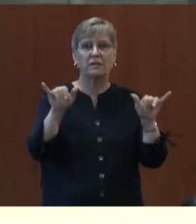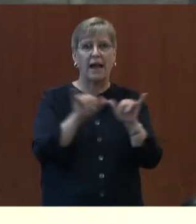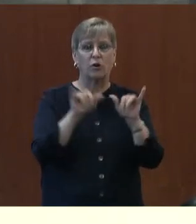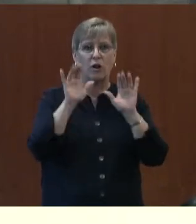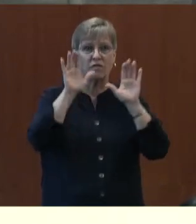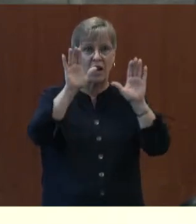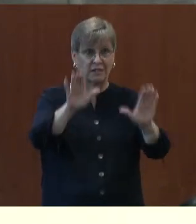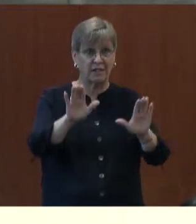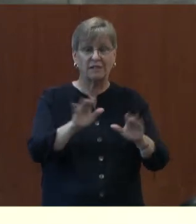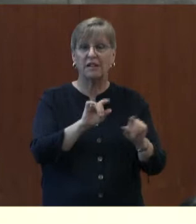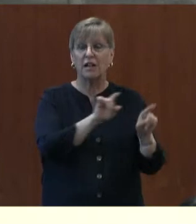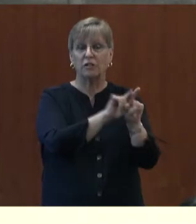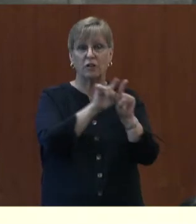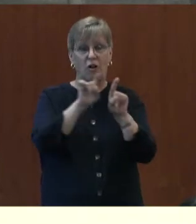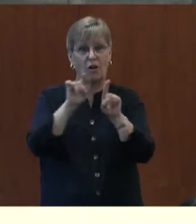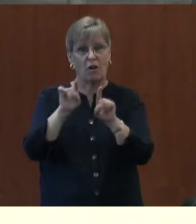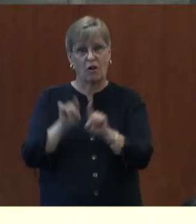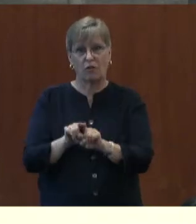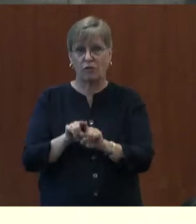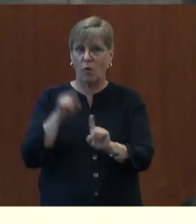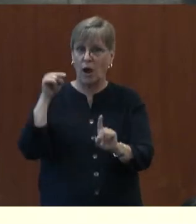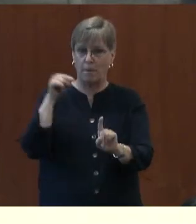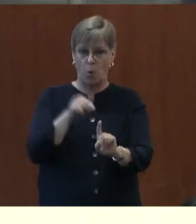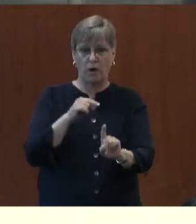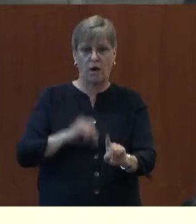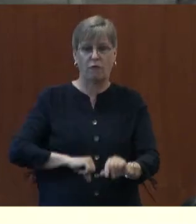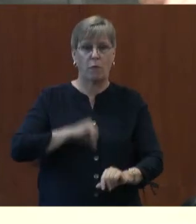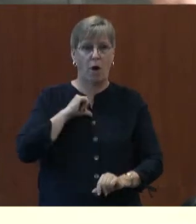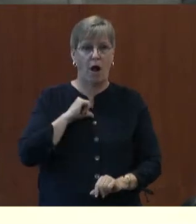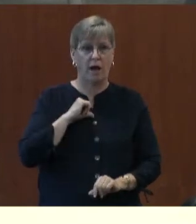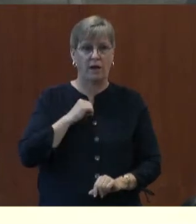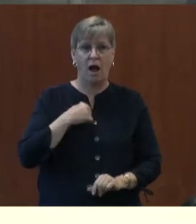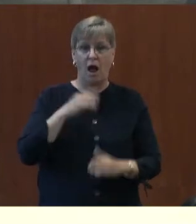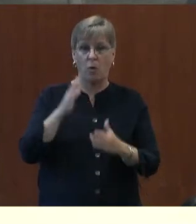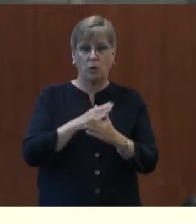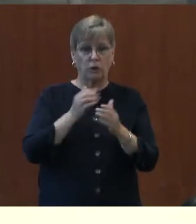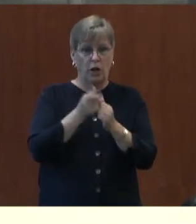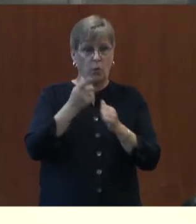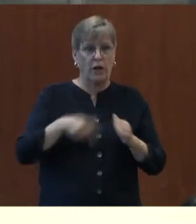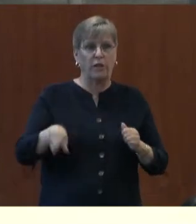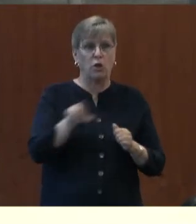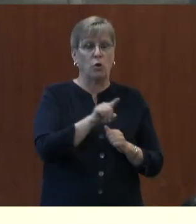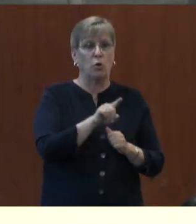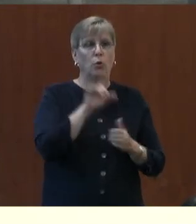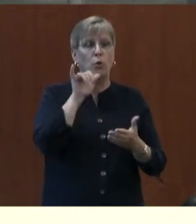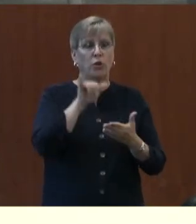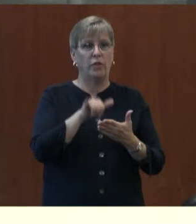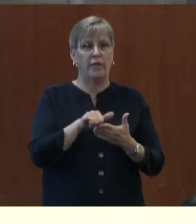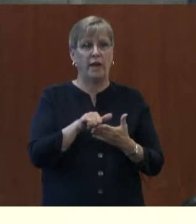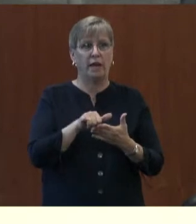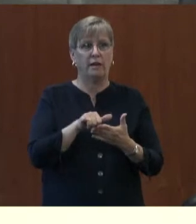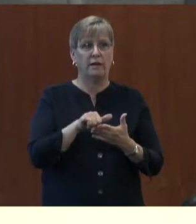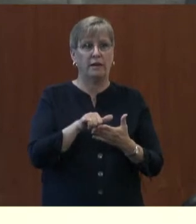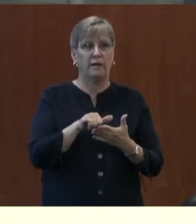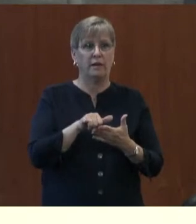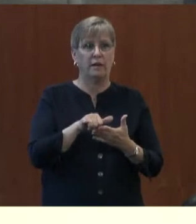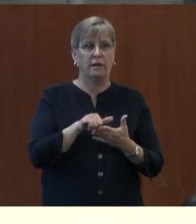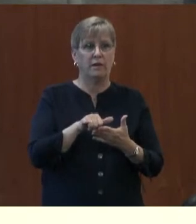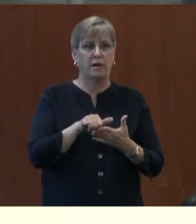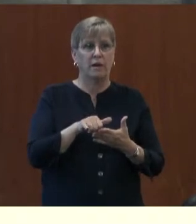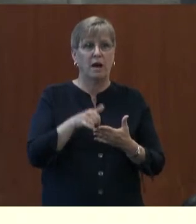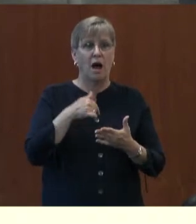is certainly a point of pride. I'll just share with you that I'm